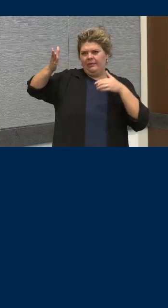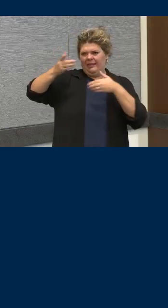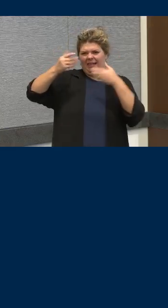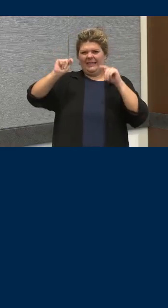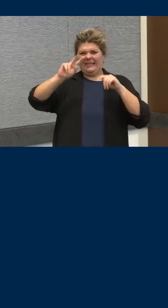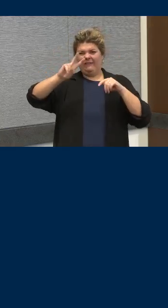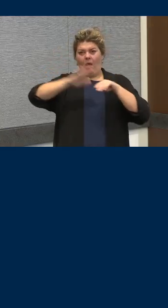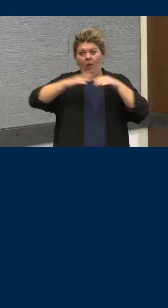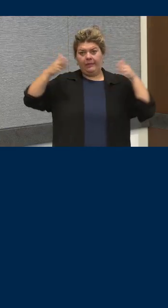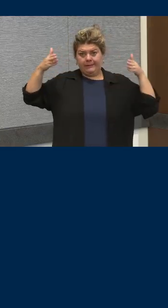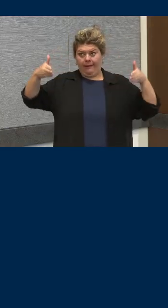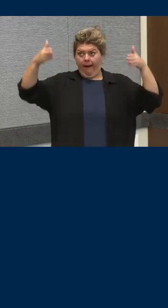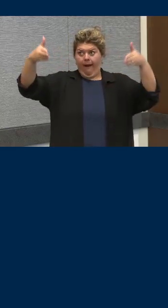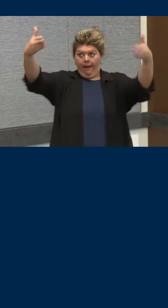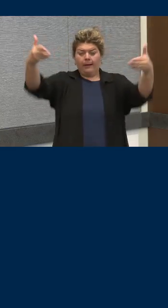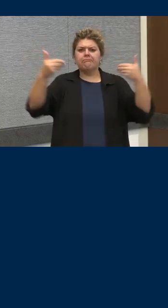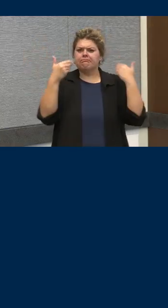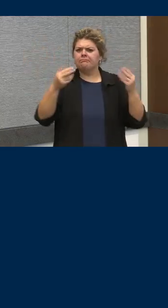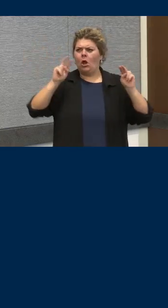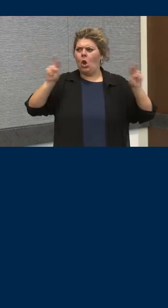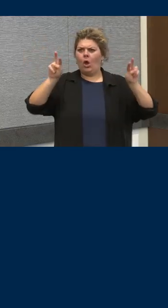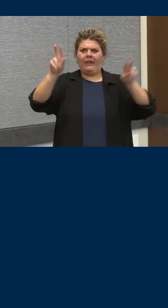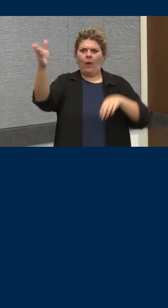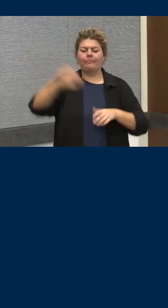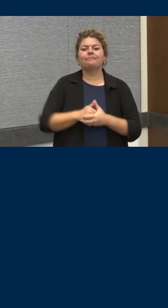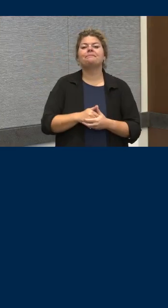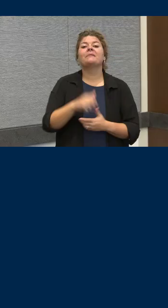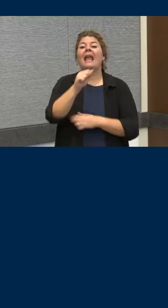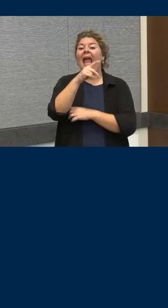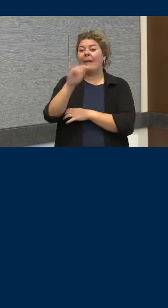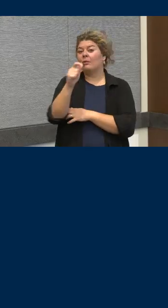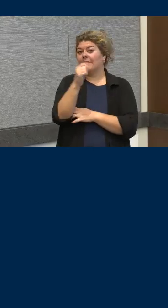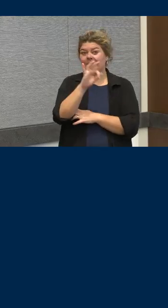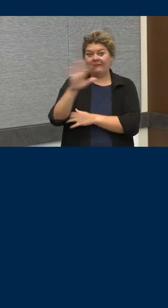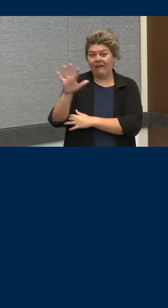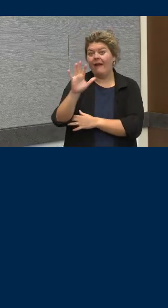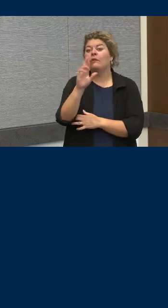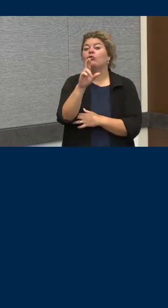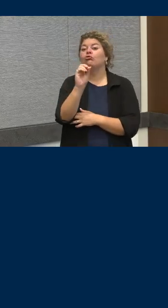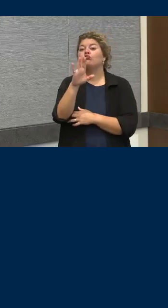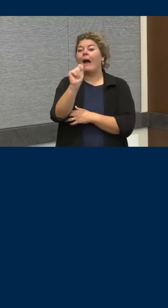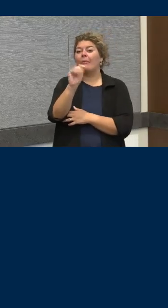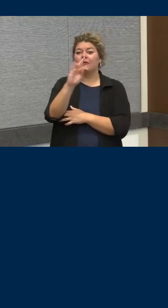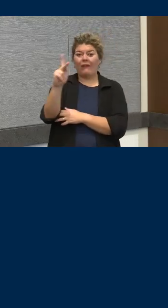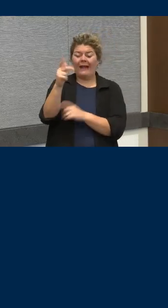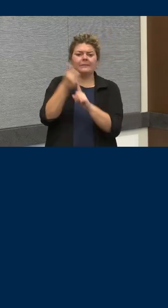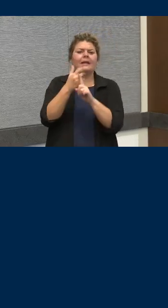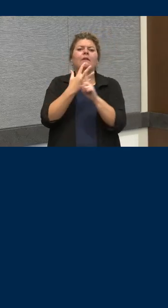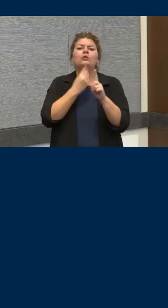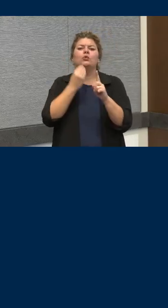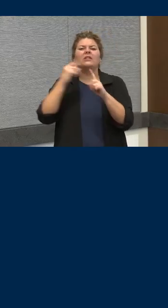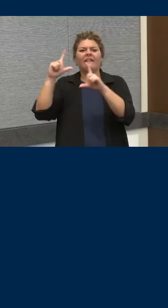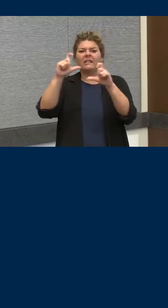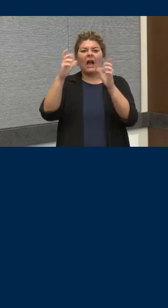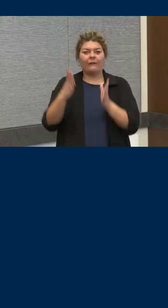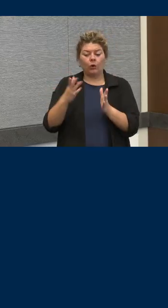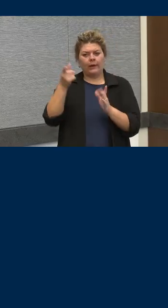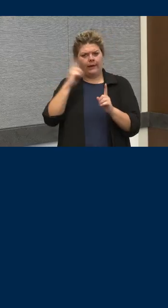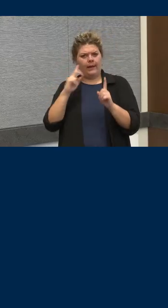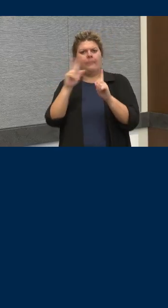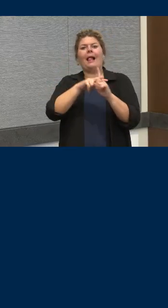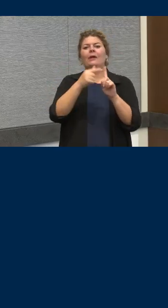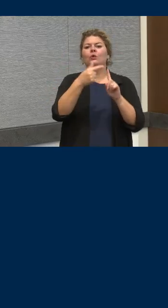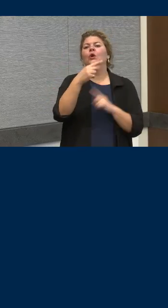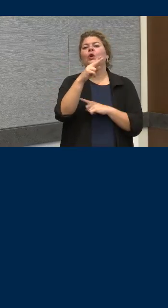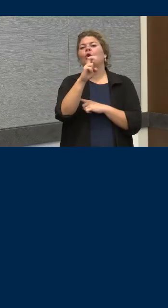In April 1955, Robert Frank a Jewish photographer applied to the